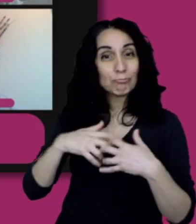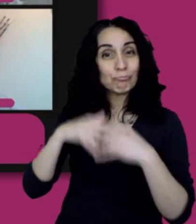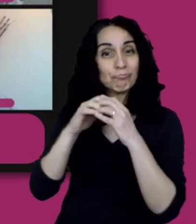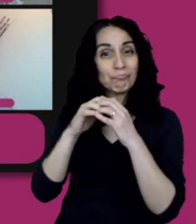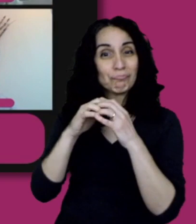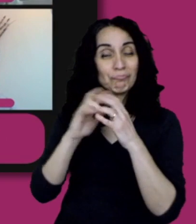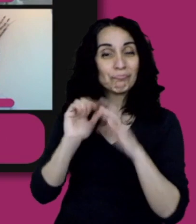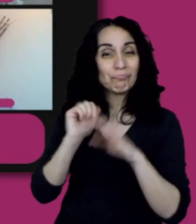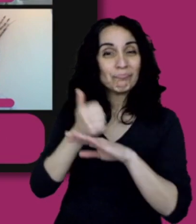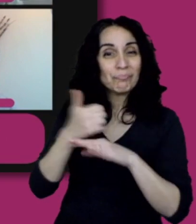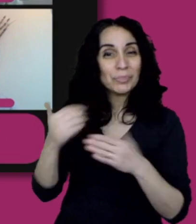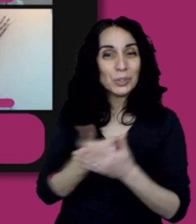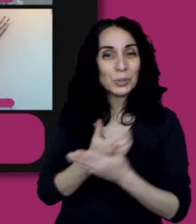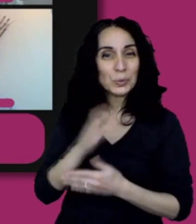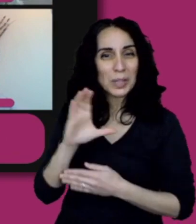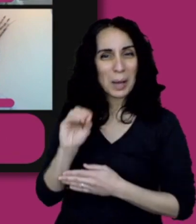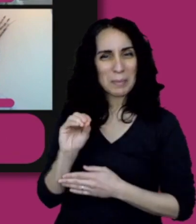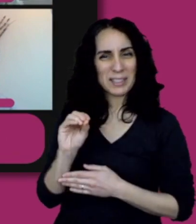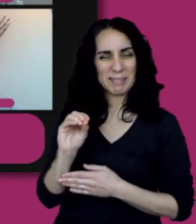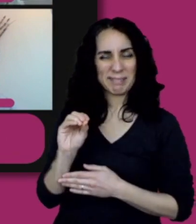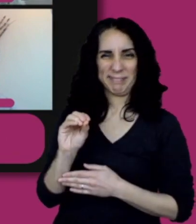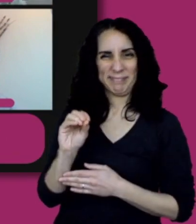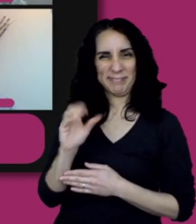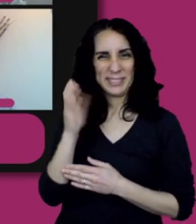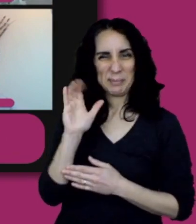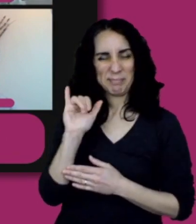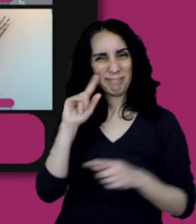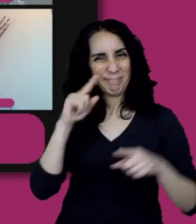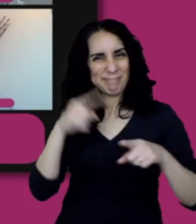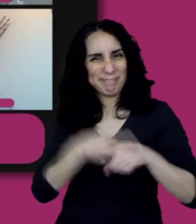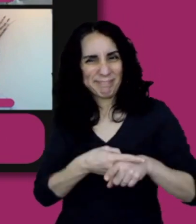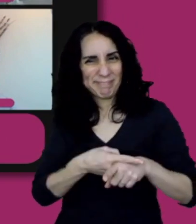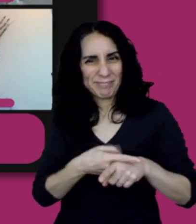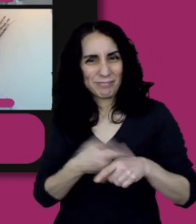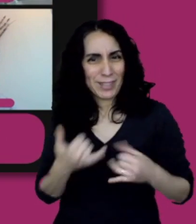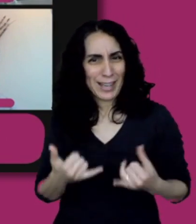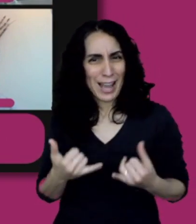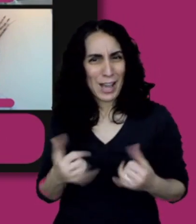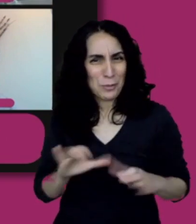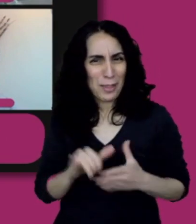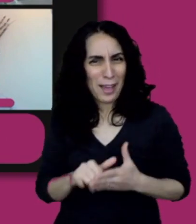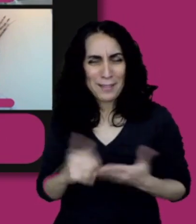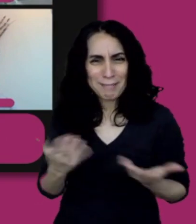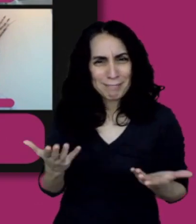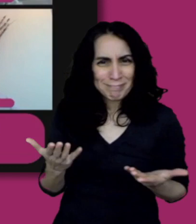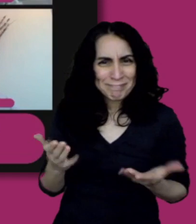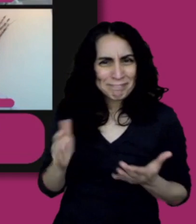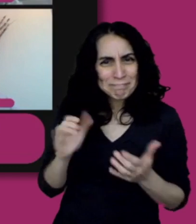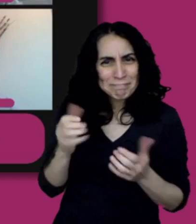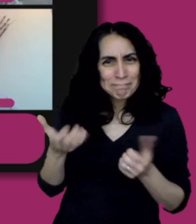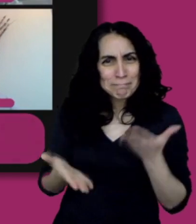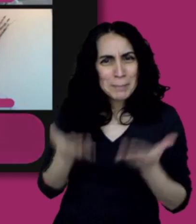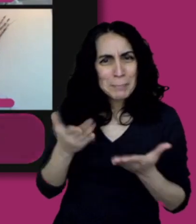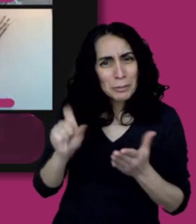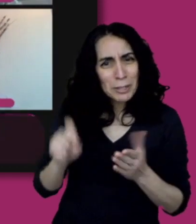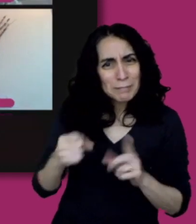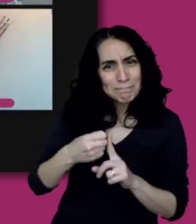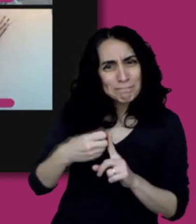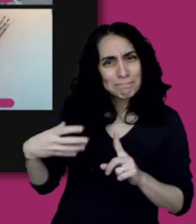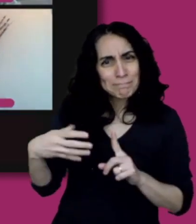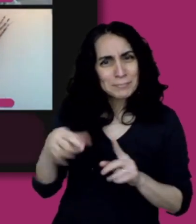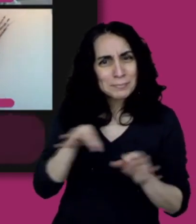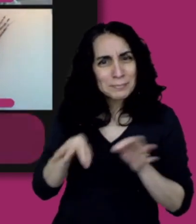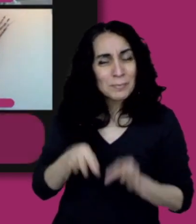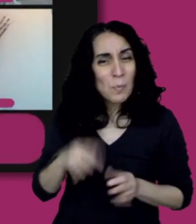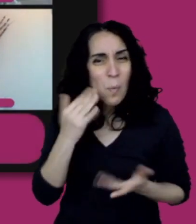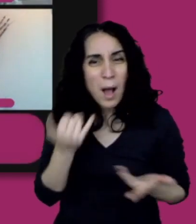to start a new company. And it seems so counterintuitive that now would be the time one would do that. Can you sort of say a little